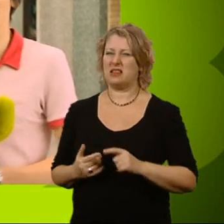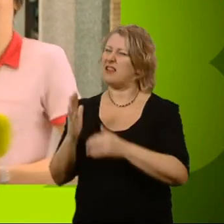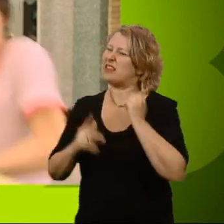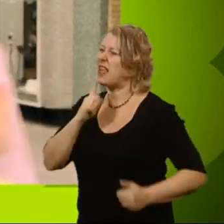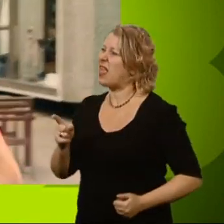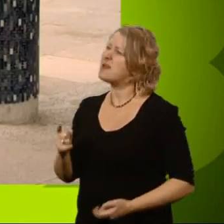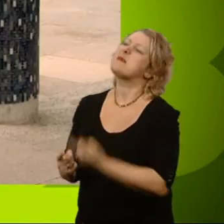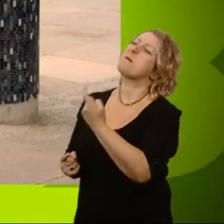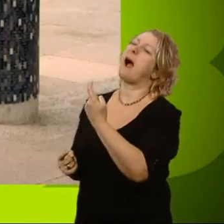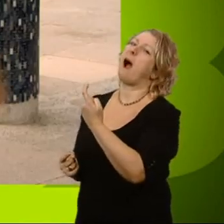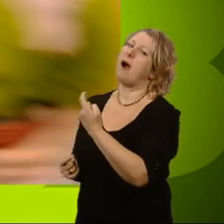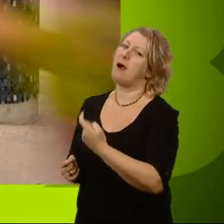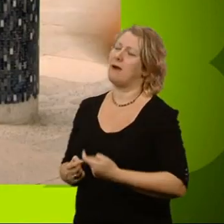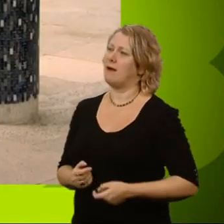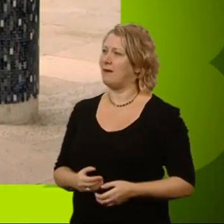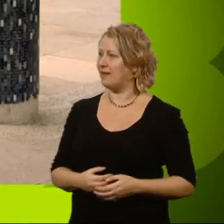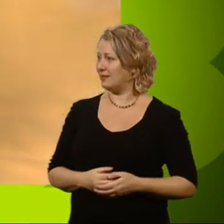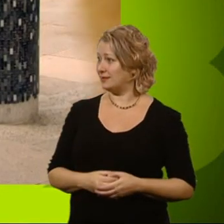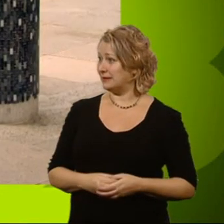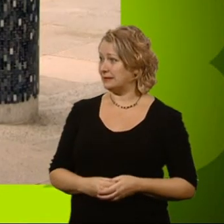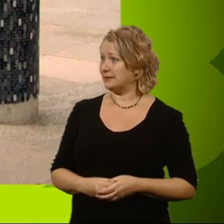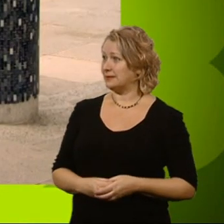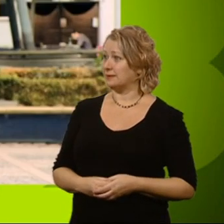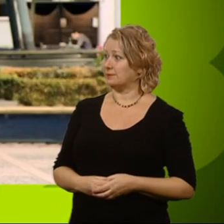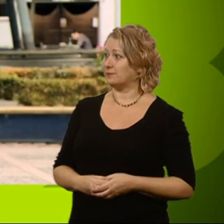Come here! Wow!